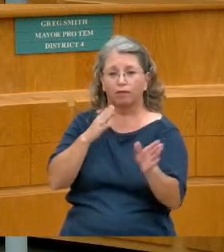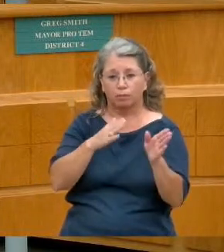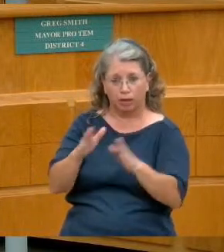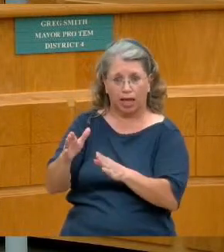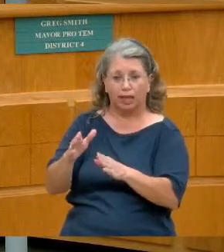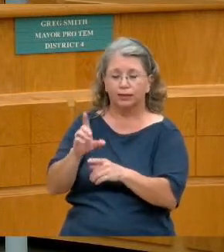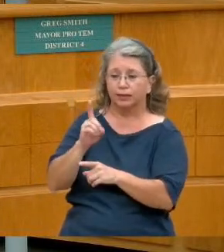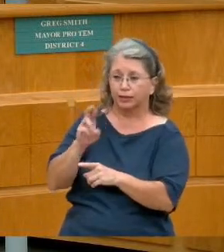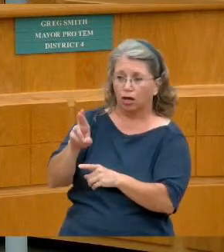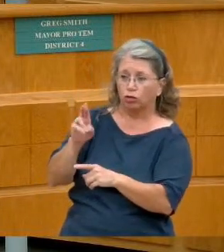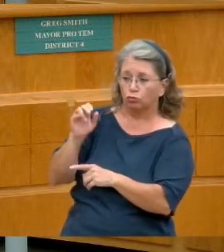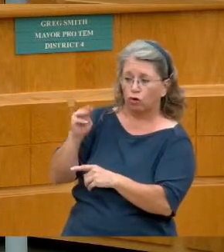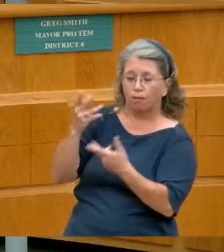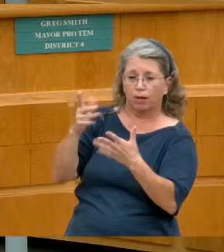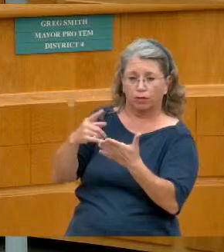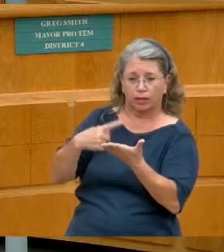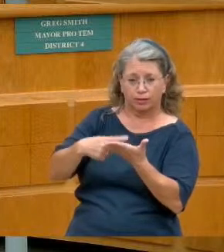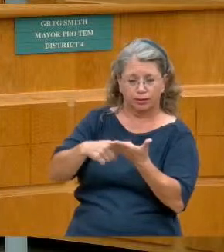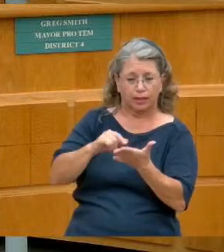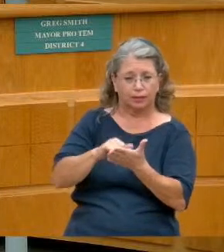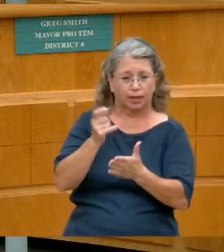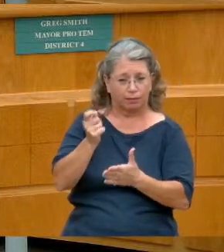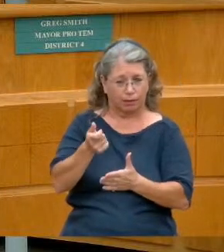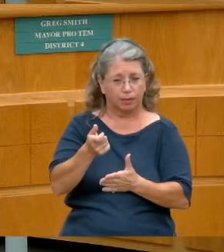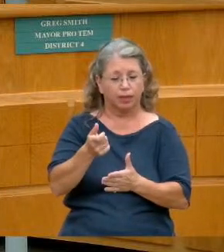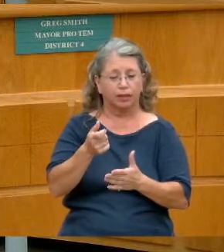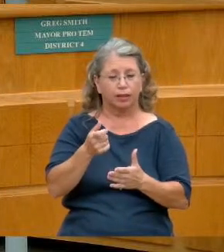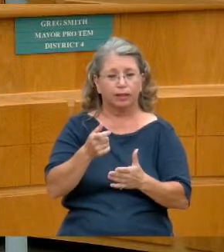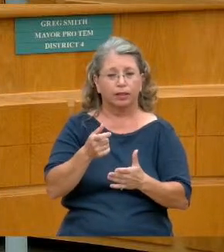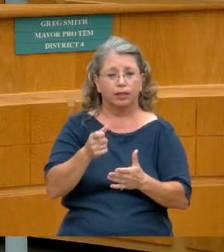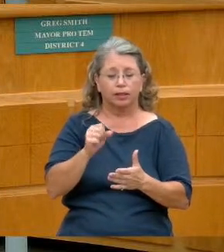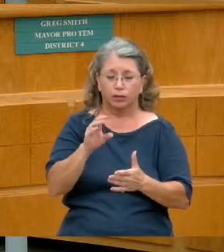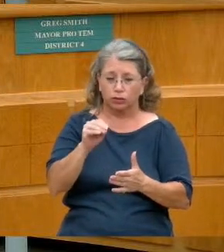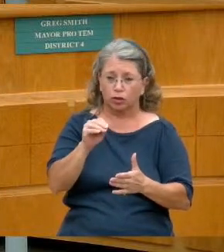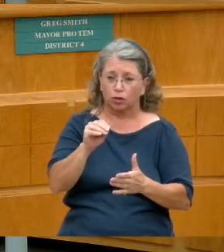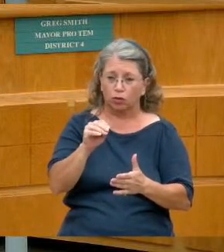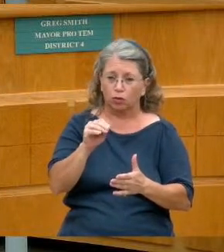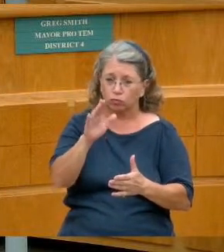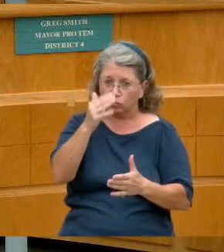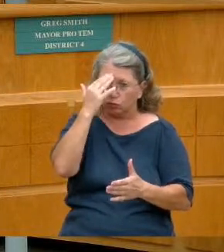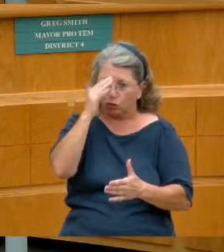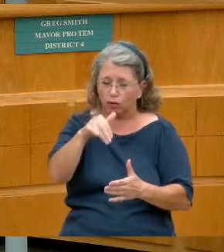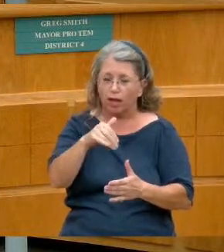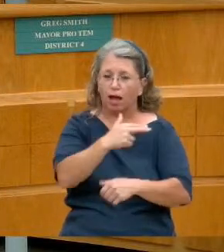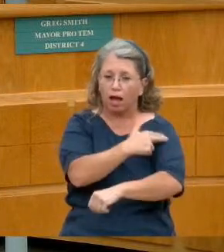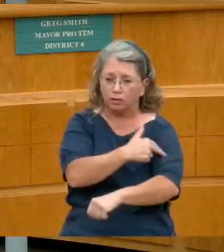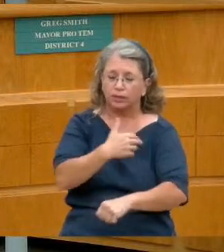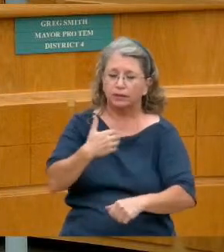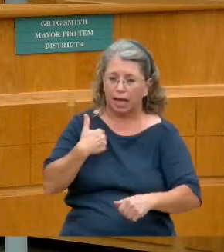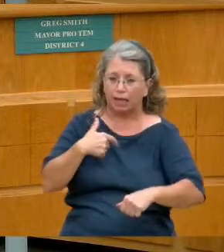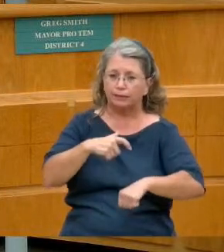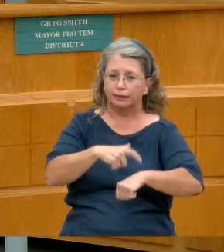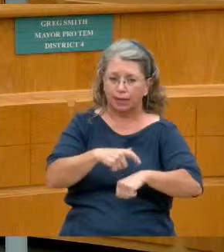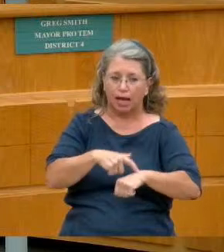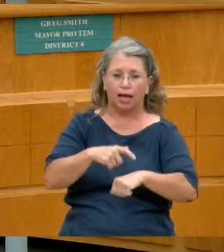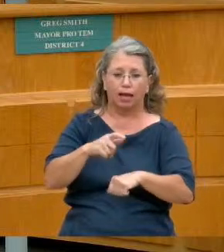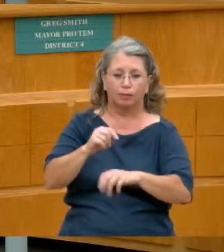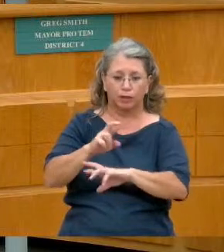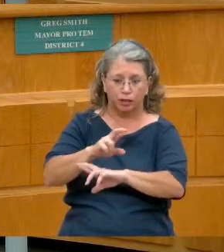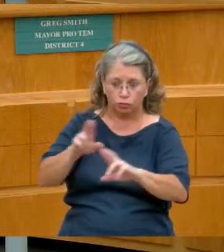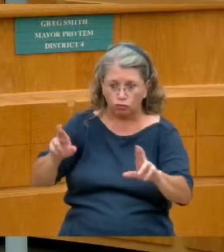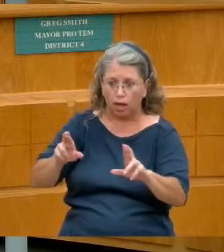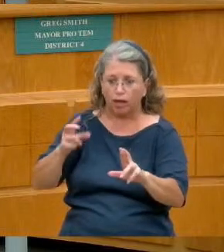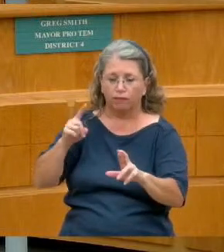that a little bit. And so you can rest assured that the hospitals have had plenty of time to prepare for this at this point,